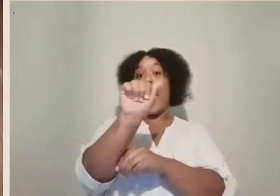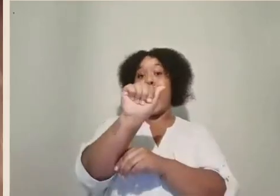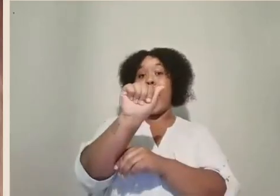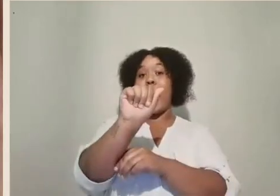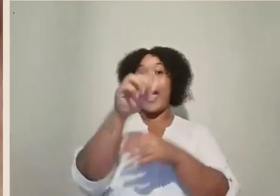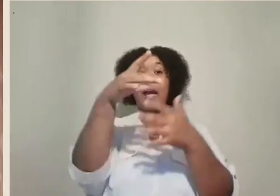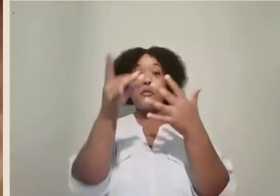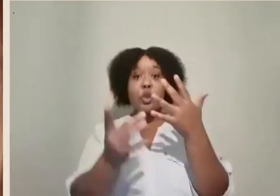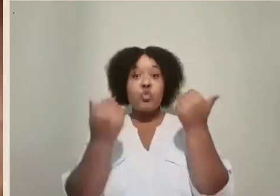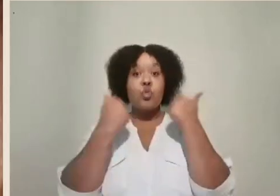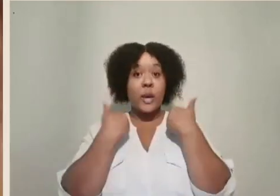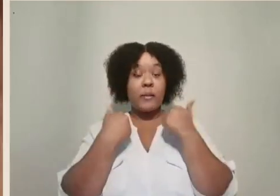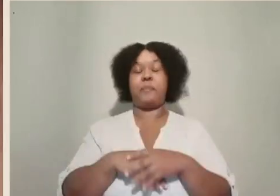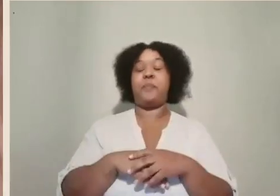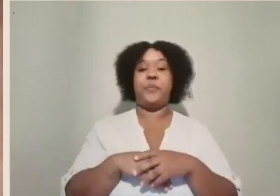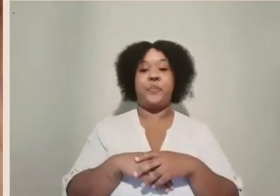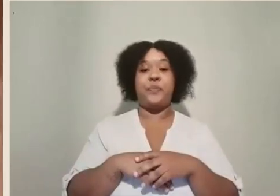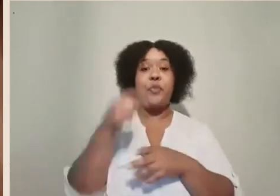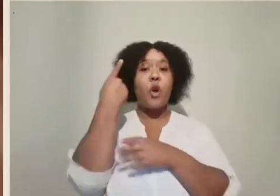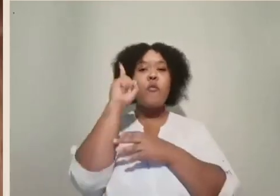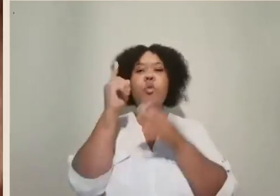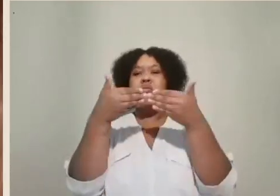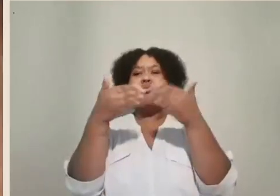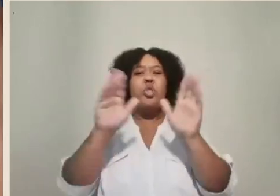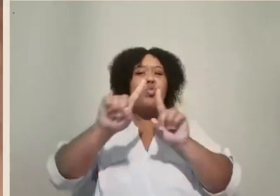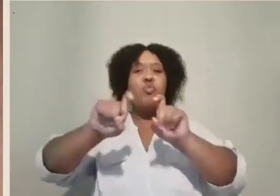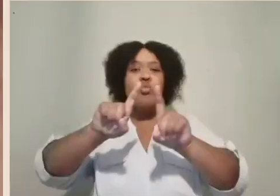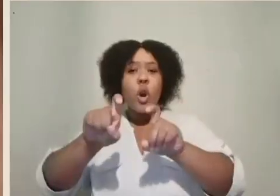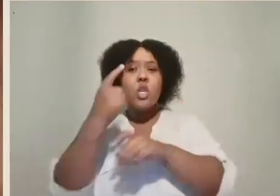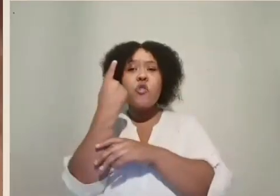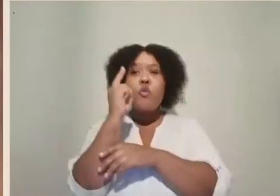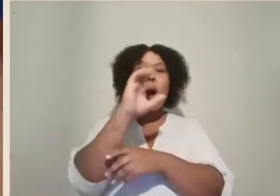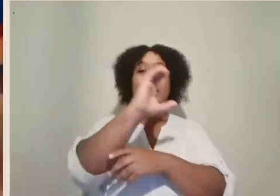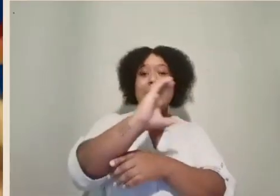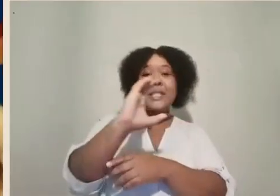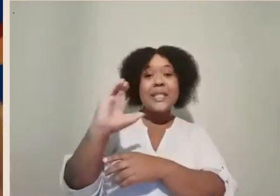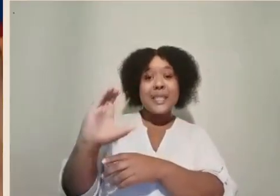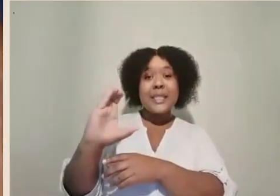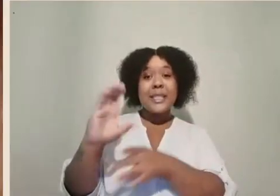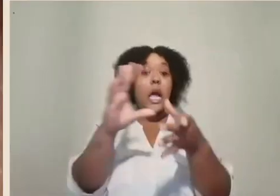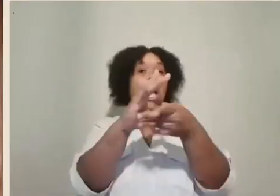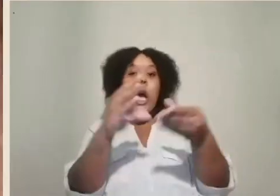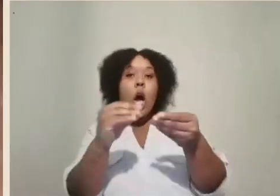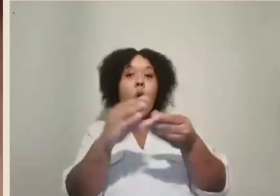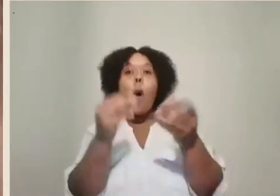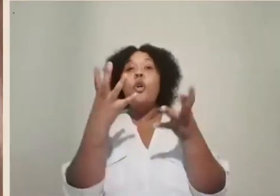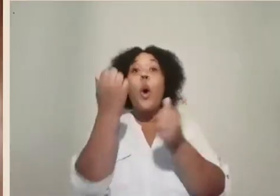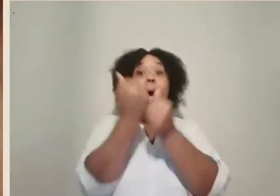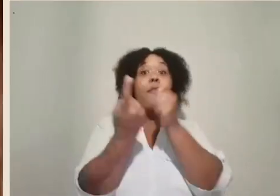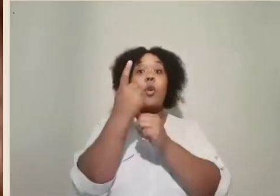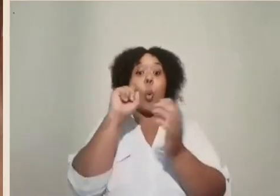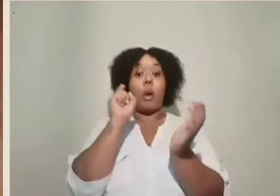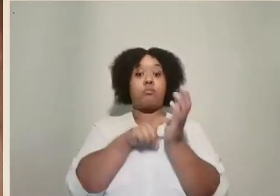our presenter. For general questions or questions for CCC, any comments that you want everyone to